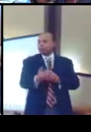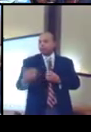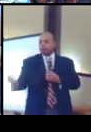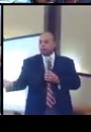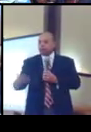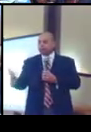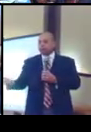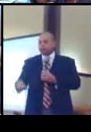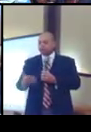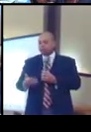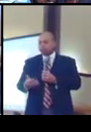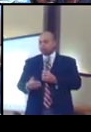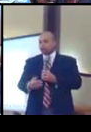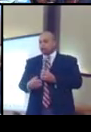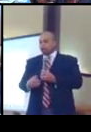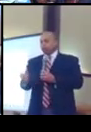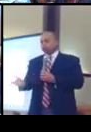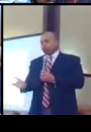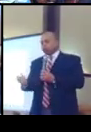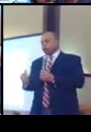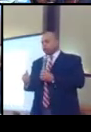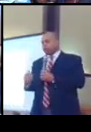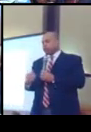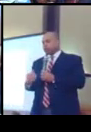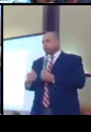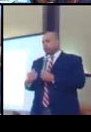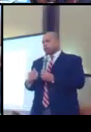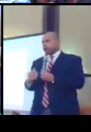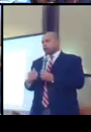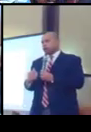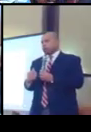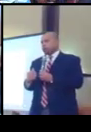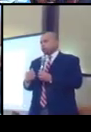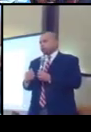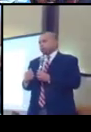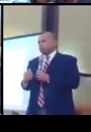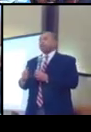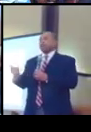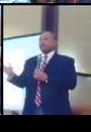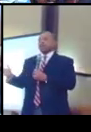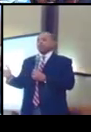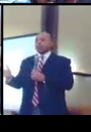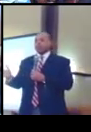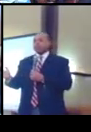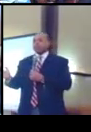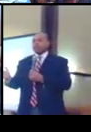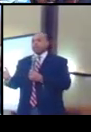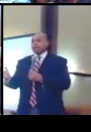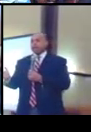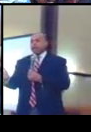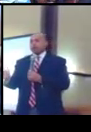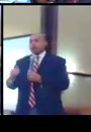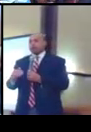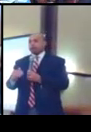should help a lot of that get started. Also, in this planning process, we have what's called a building